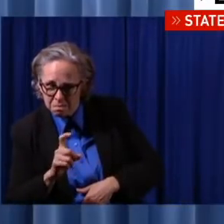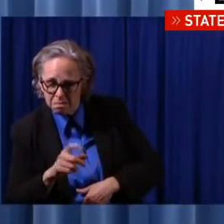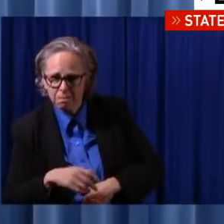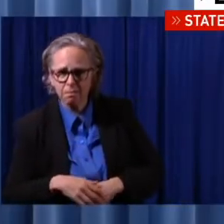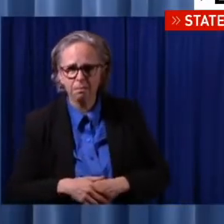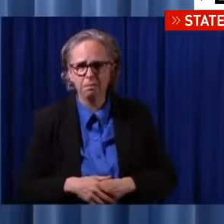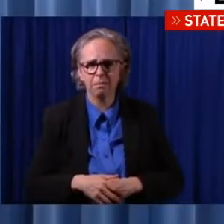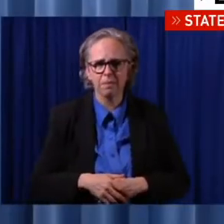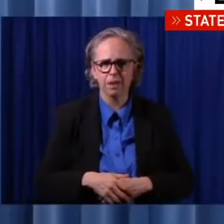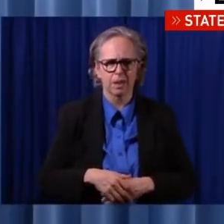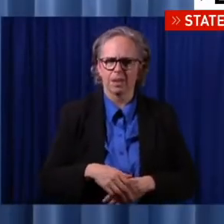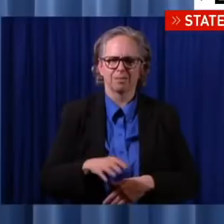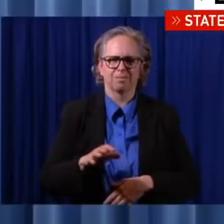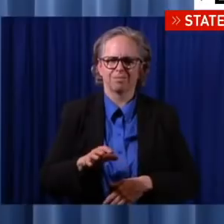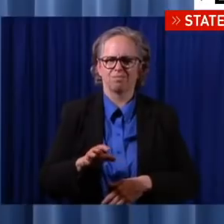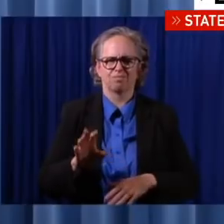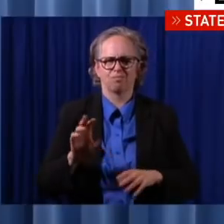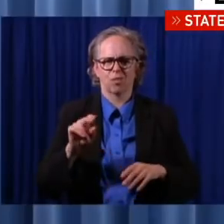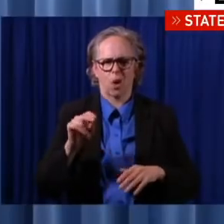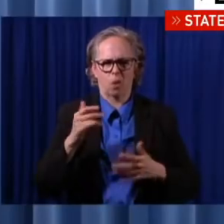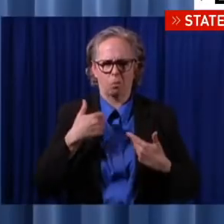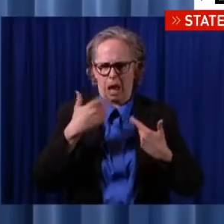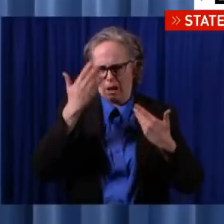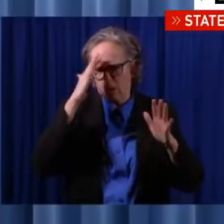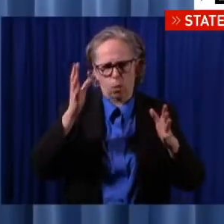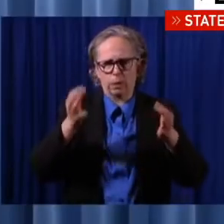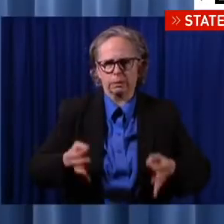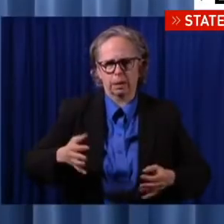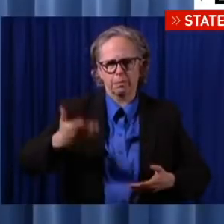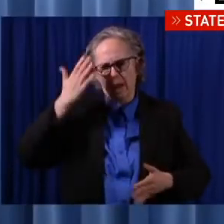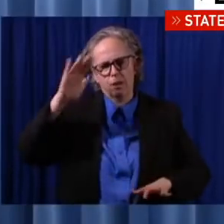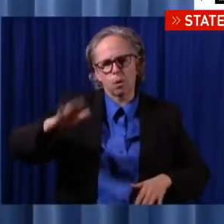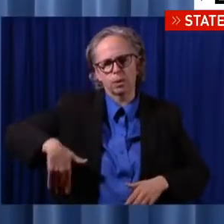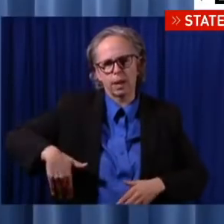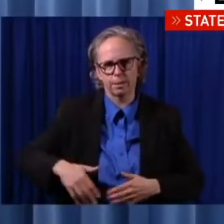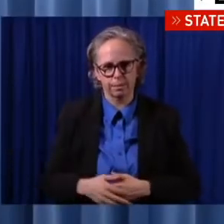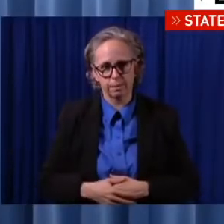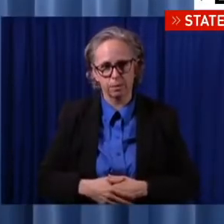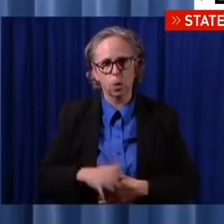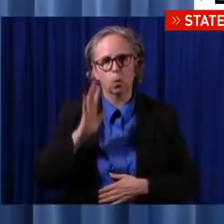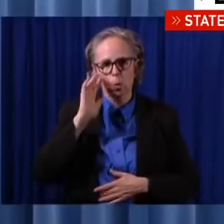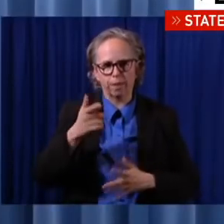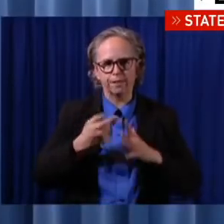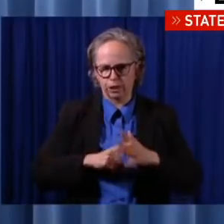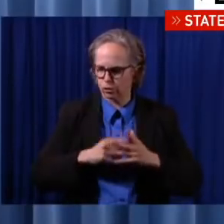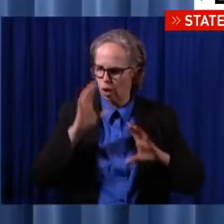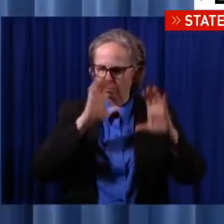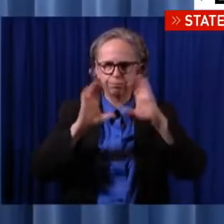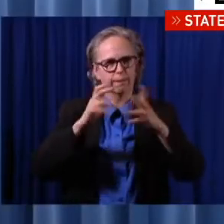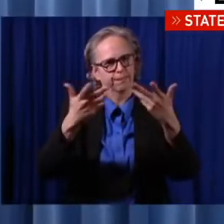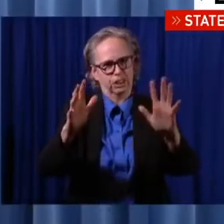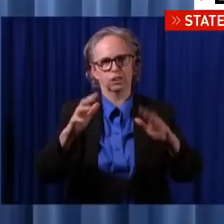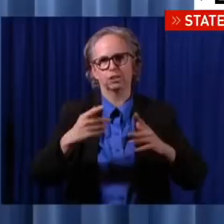I do not have a timeline for that, but we've started it. Thank you.